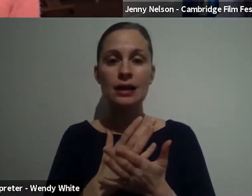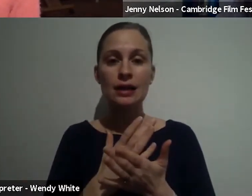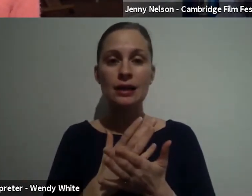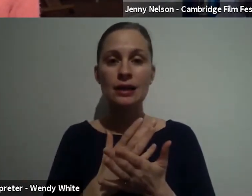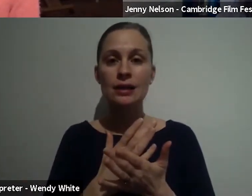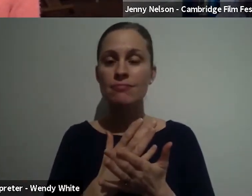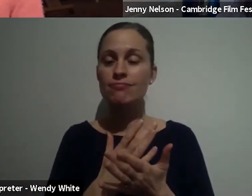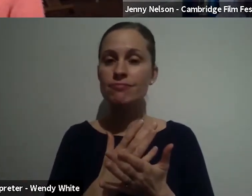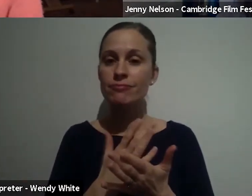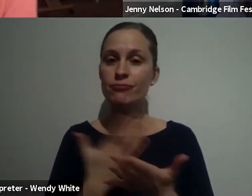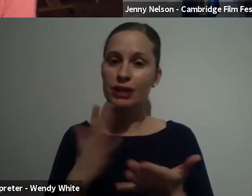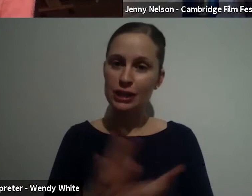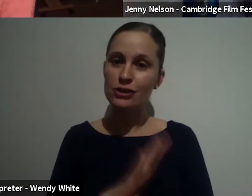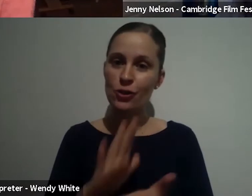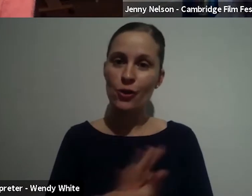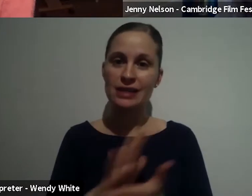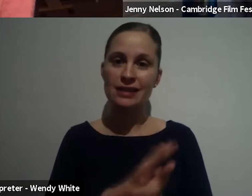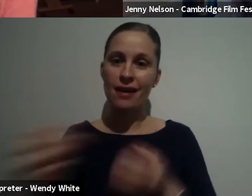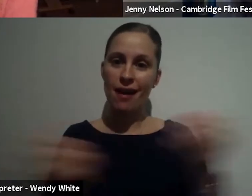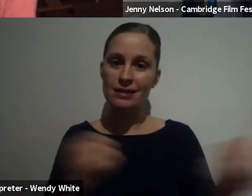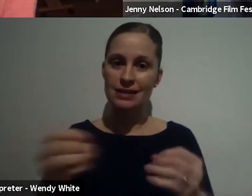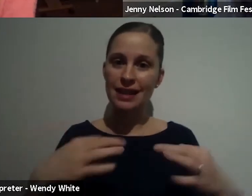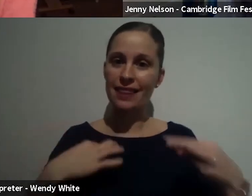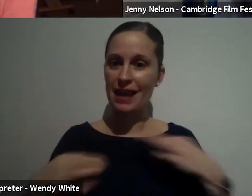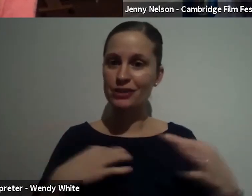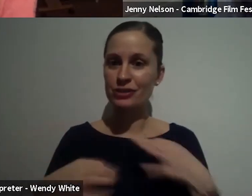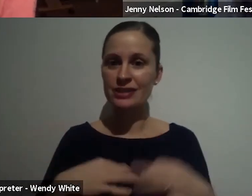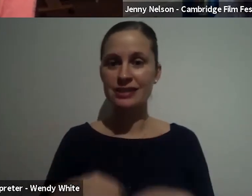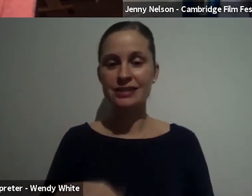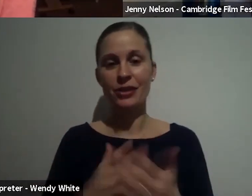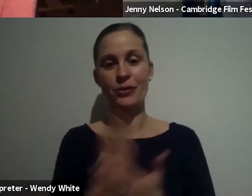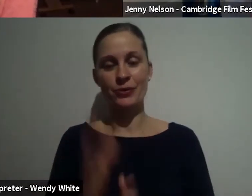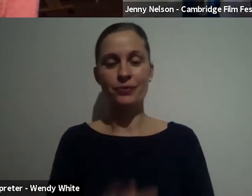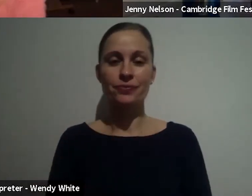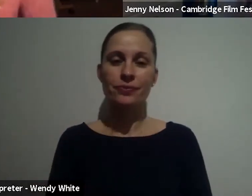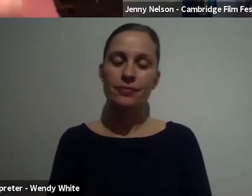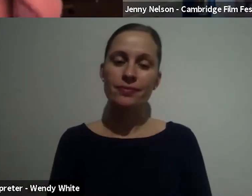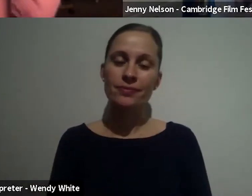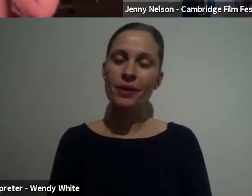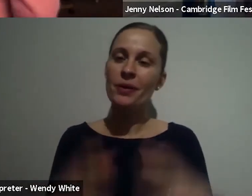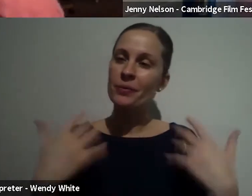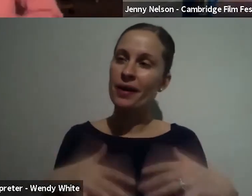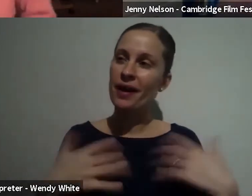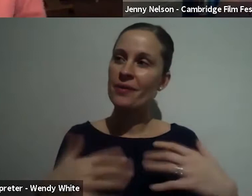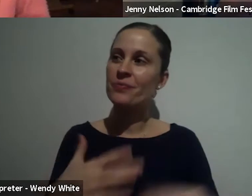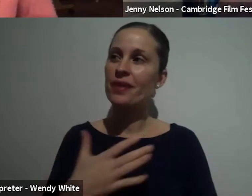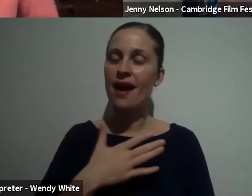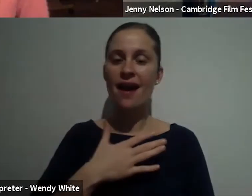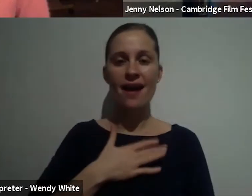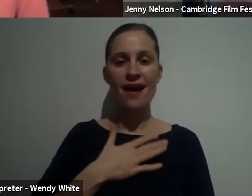I enjoyed the most, you know, the process. Oh wow! And I love the fact that you